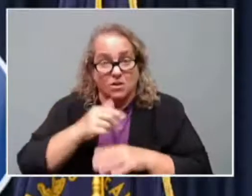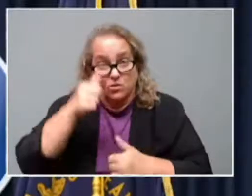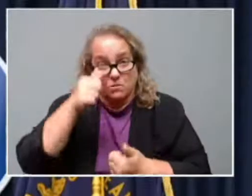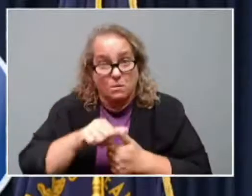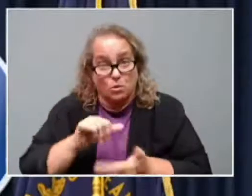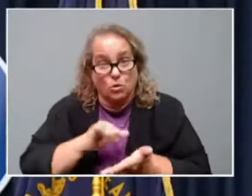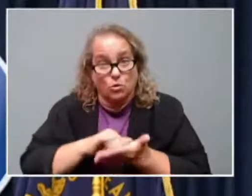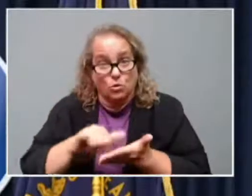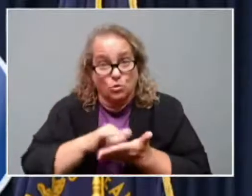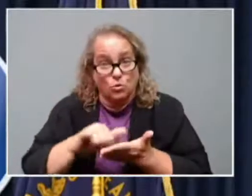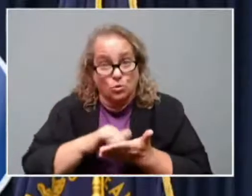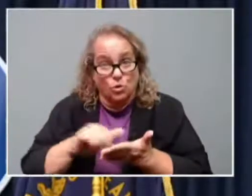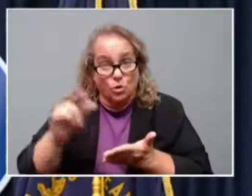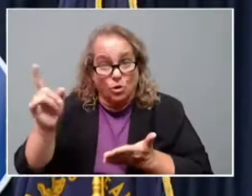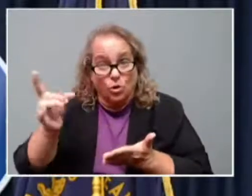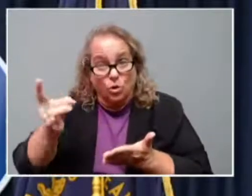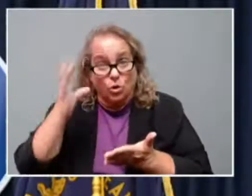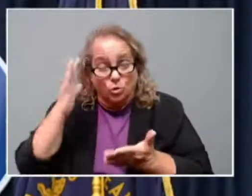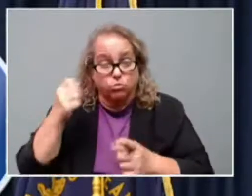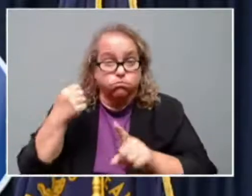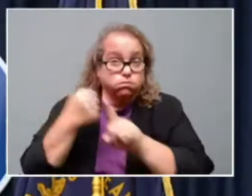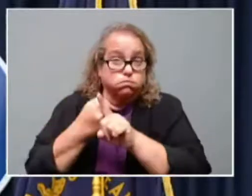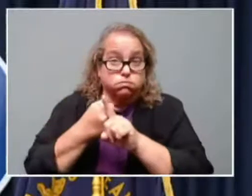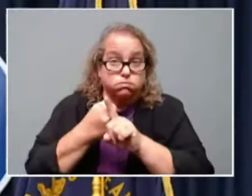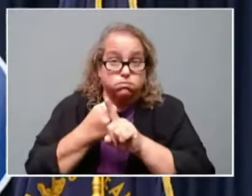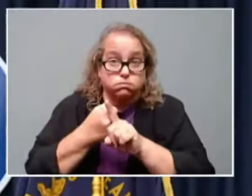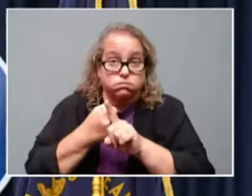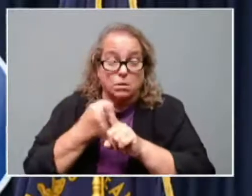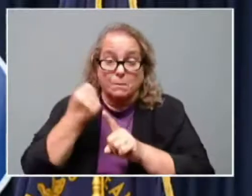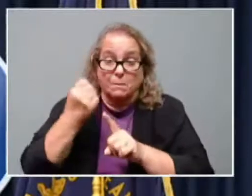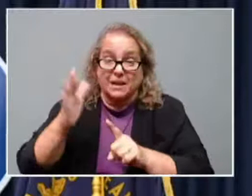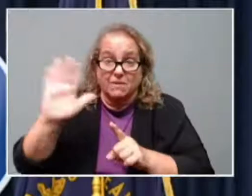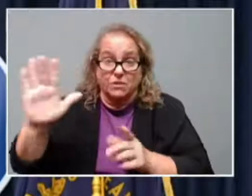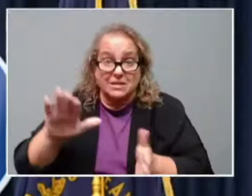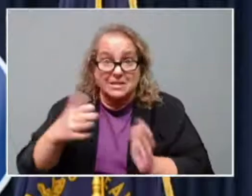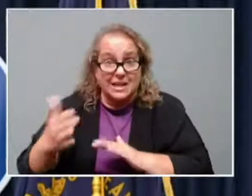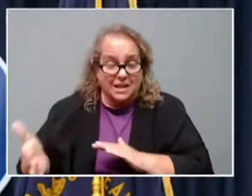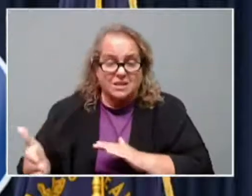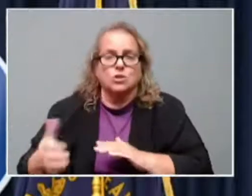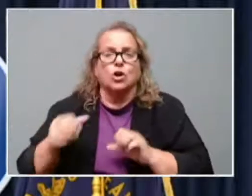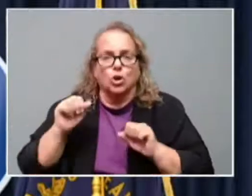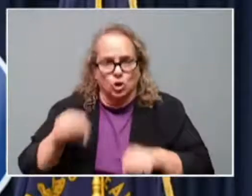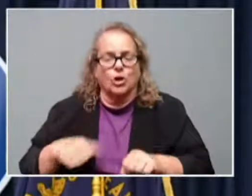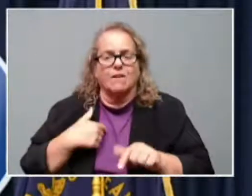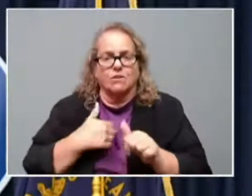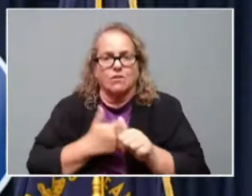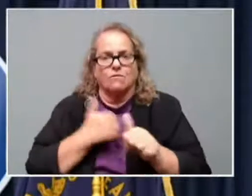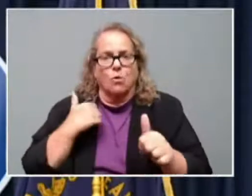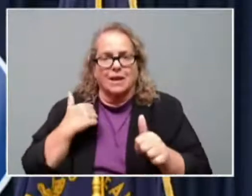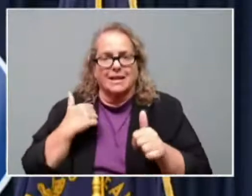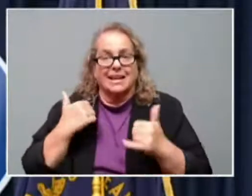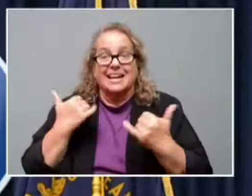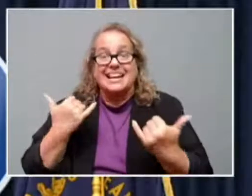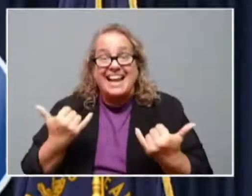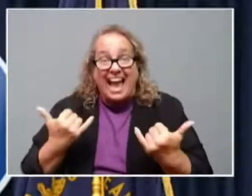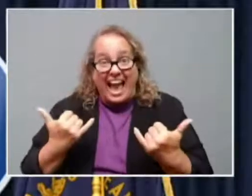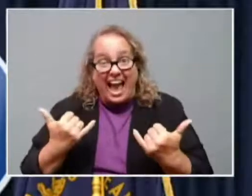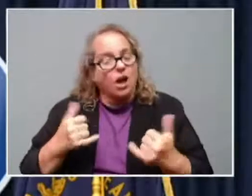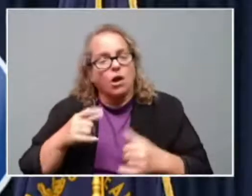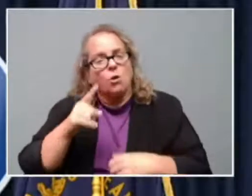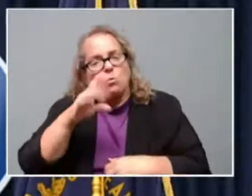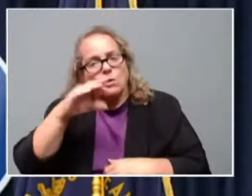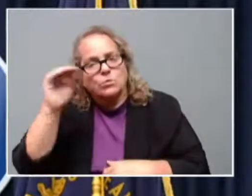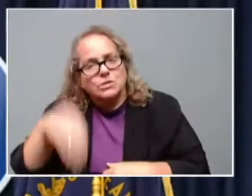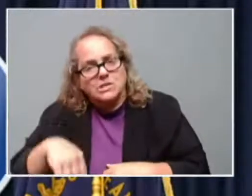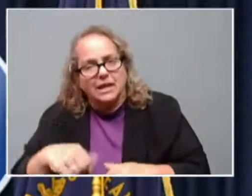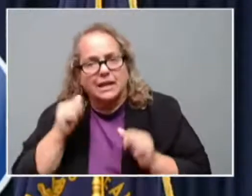about this, a lot of those deaths were unavoidable, but now they're almost entirely avoidable.